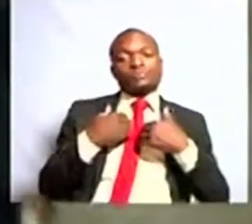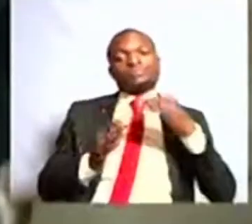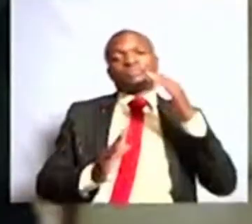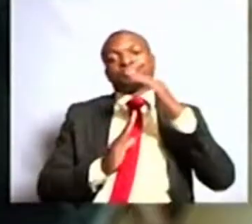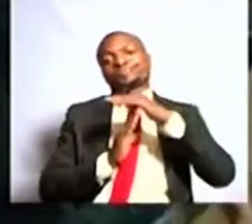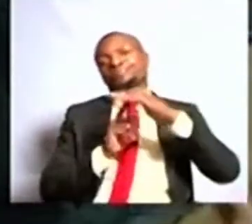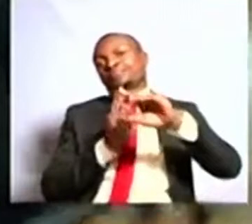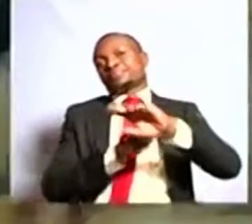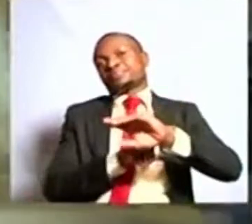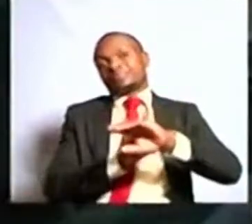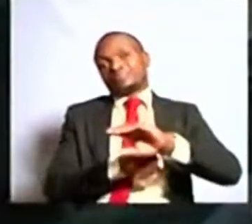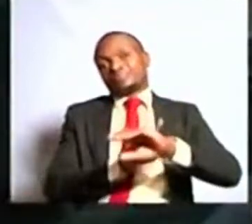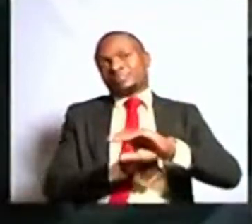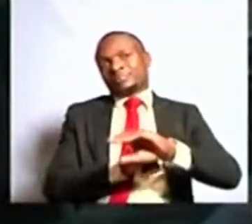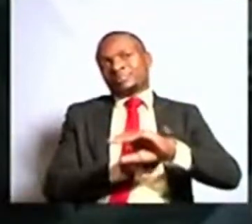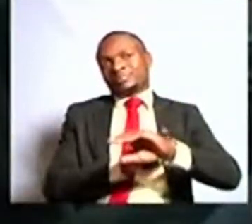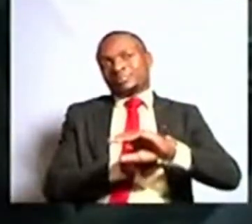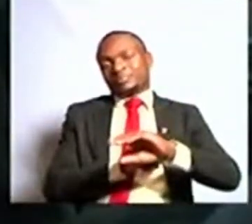time.